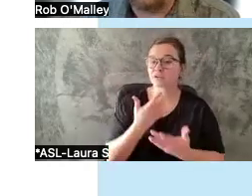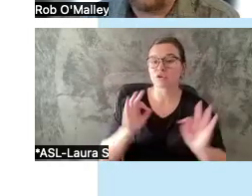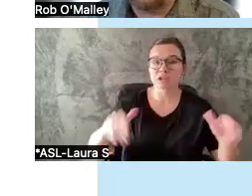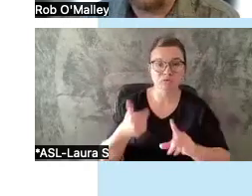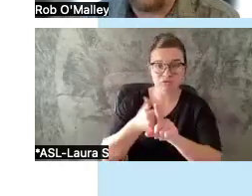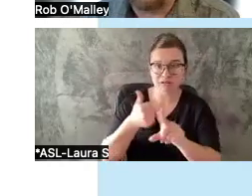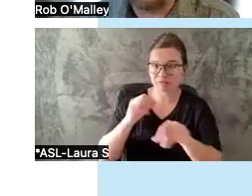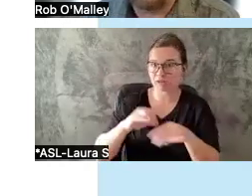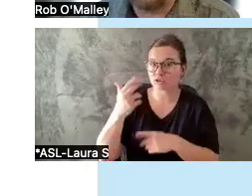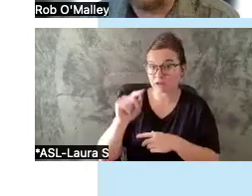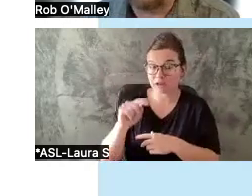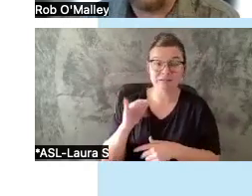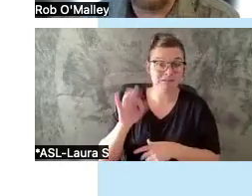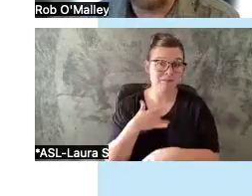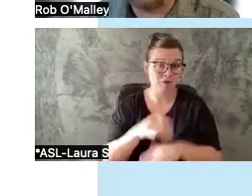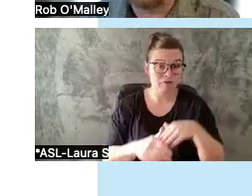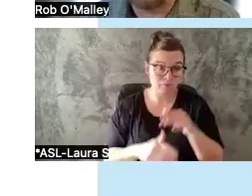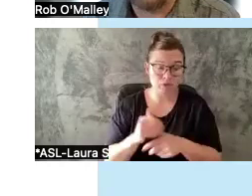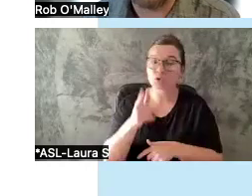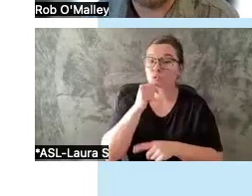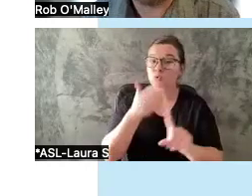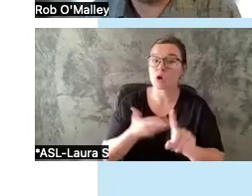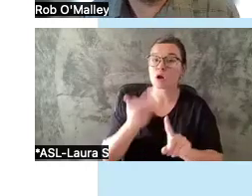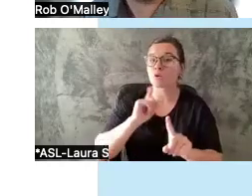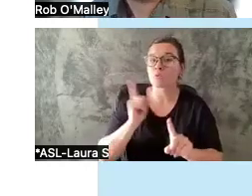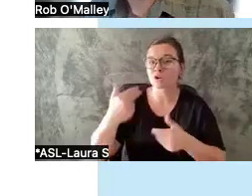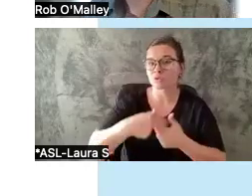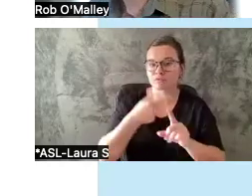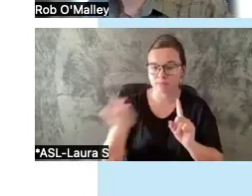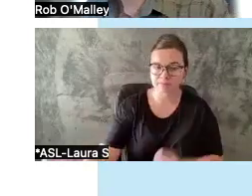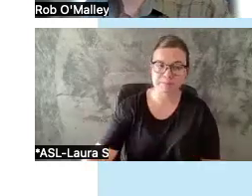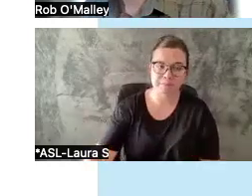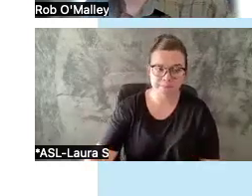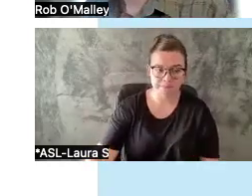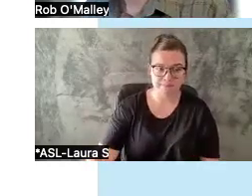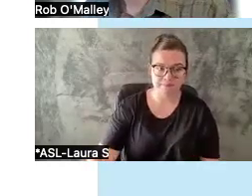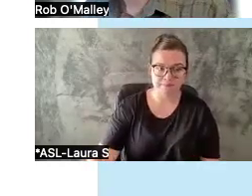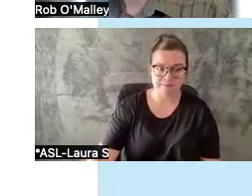as well, if you're comfortable doing so, just who you are and where you're joining from.